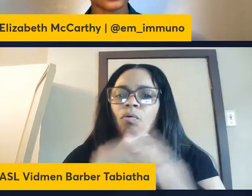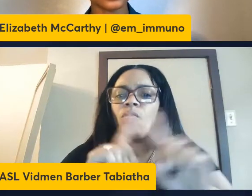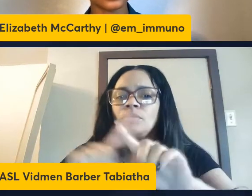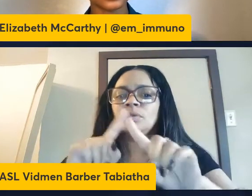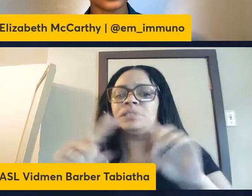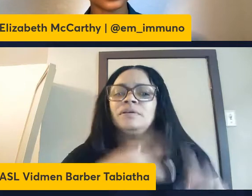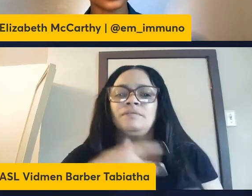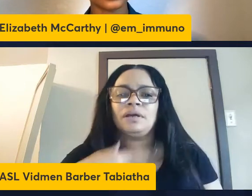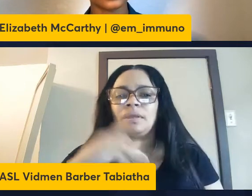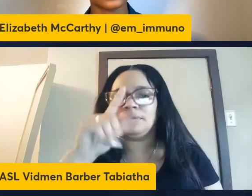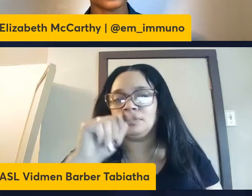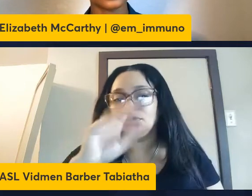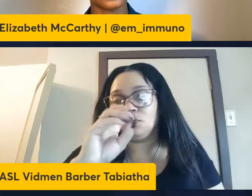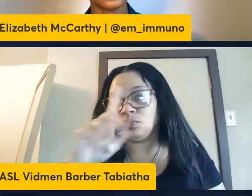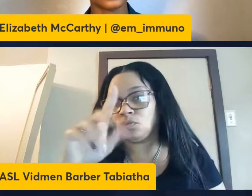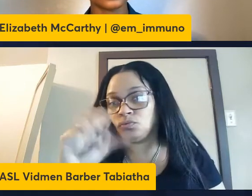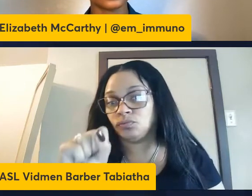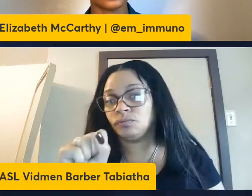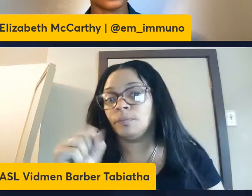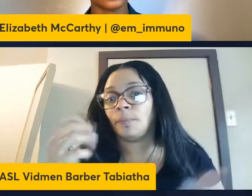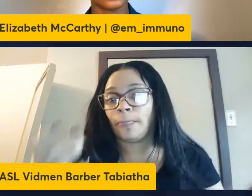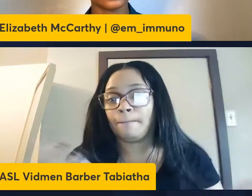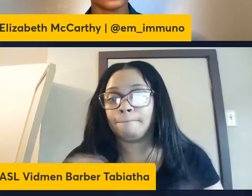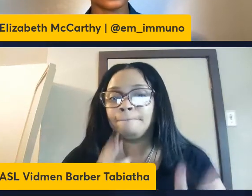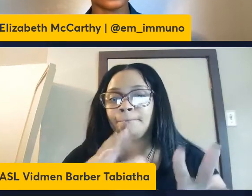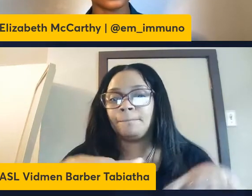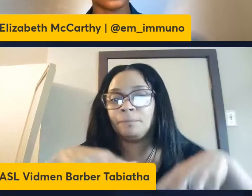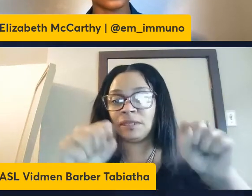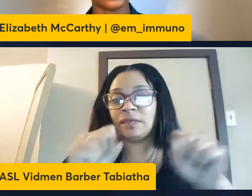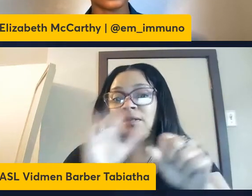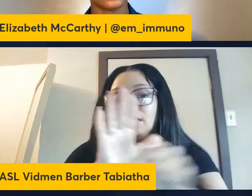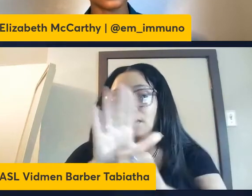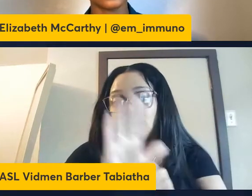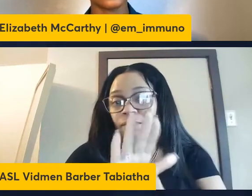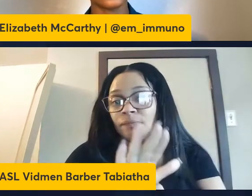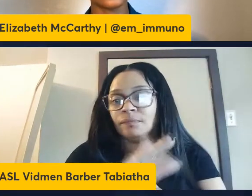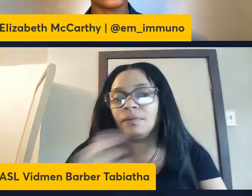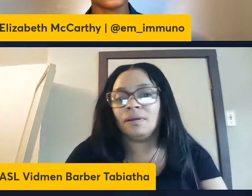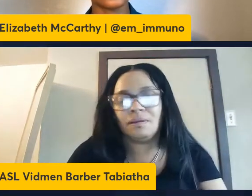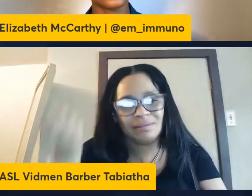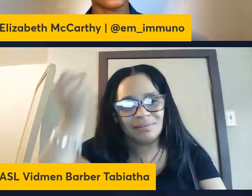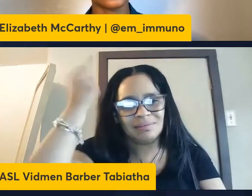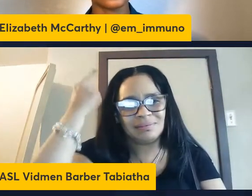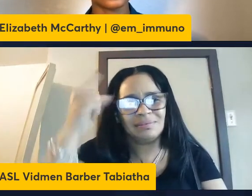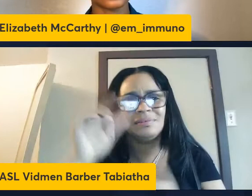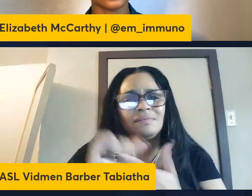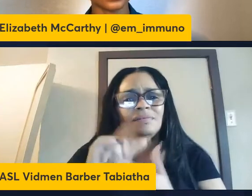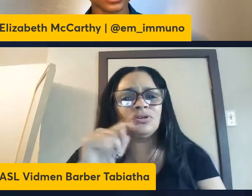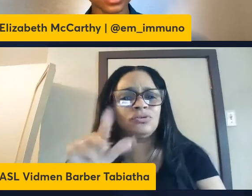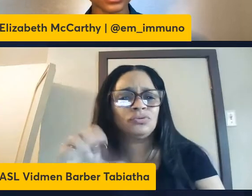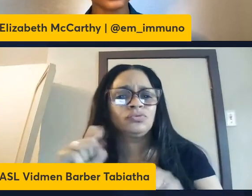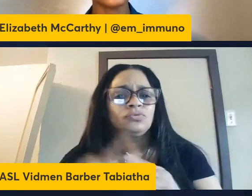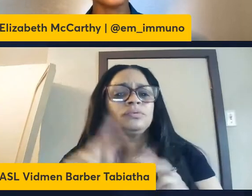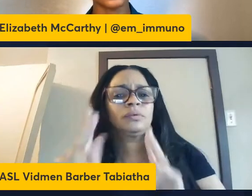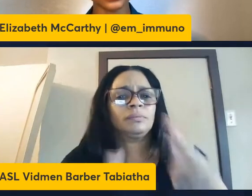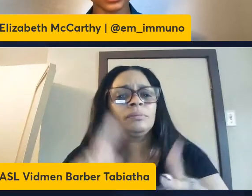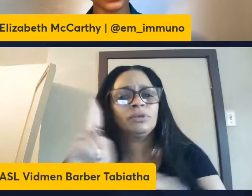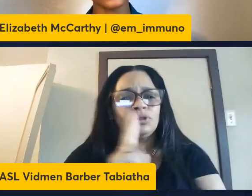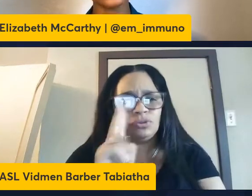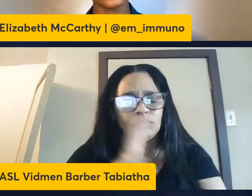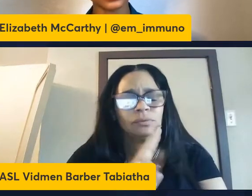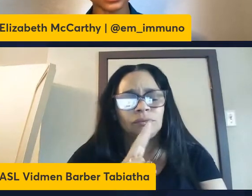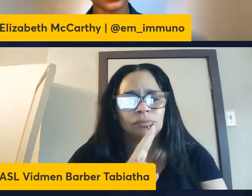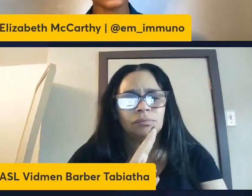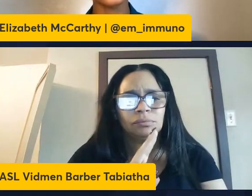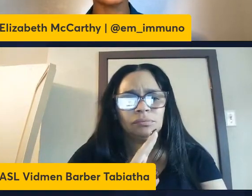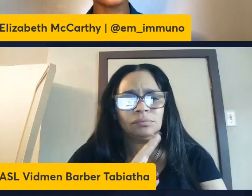so it's a matter of getting enough understanding of those tools to be able to use them. I think,